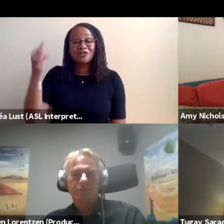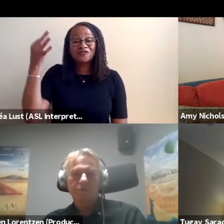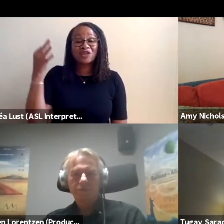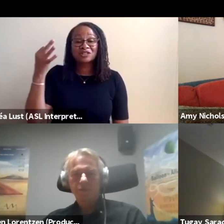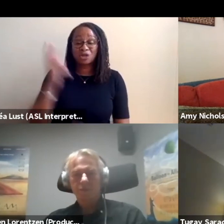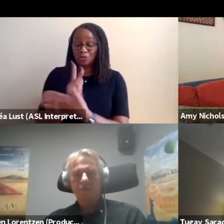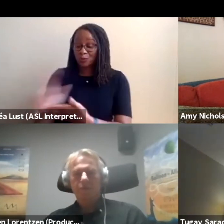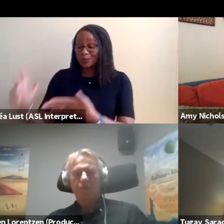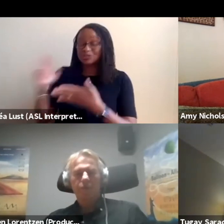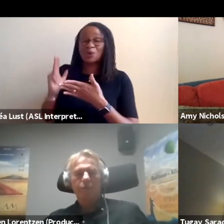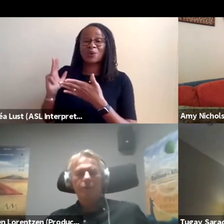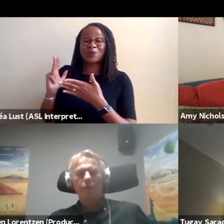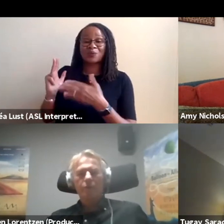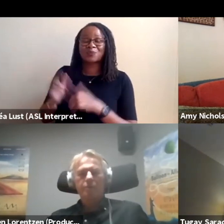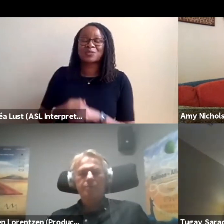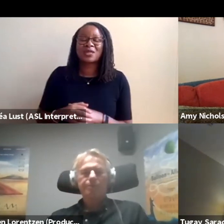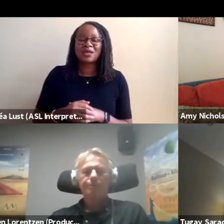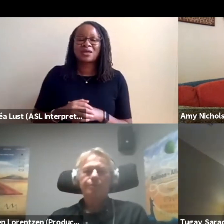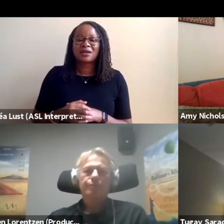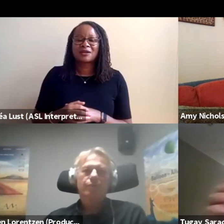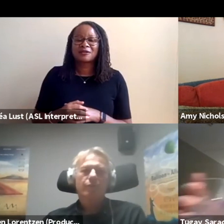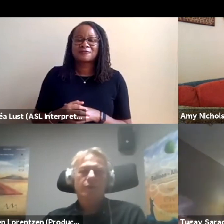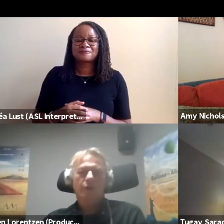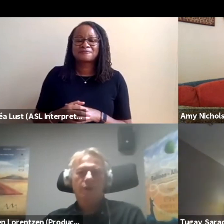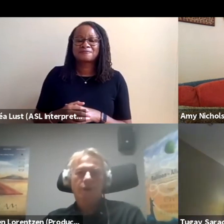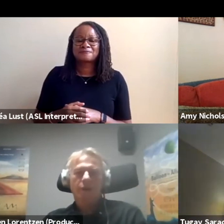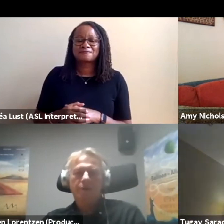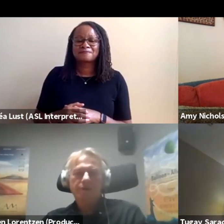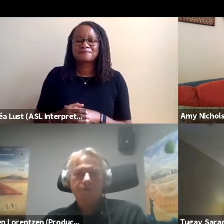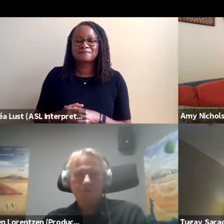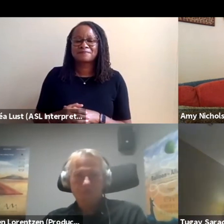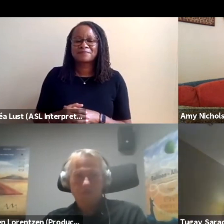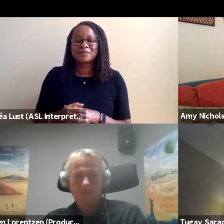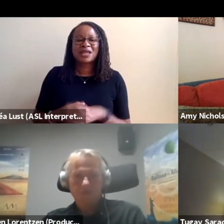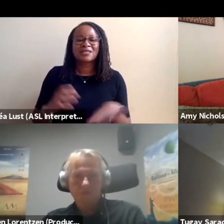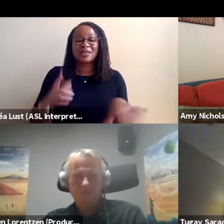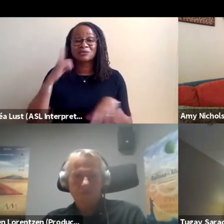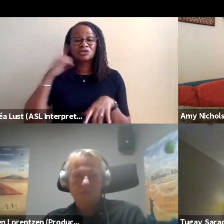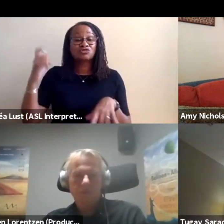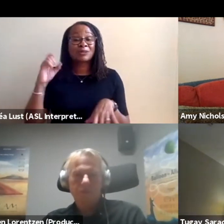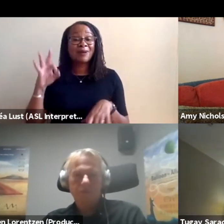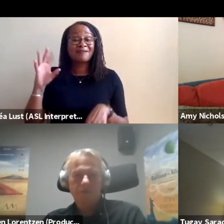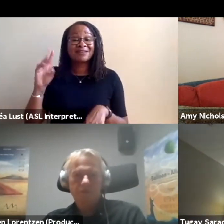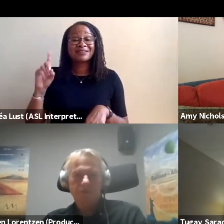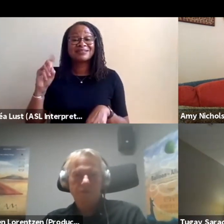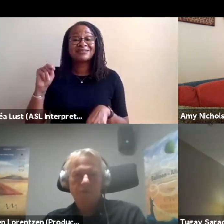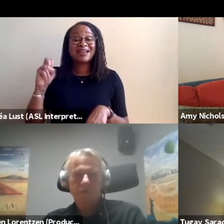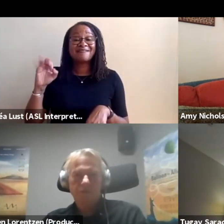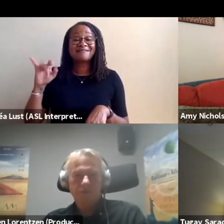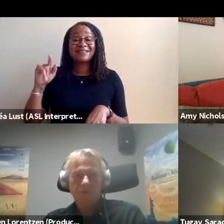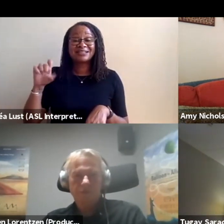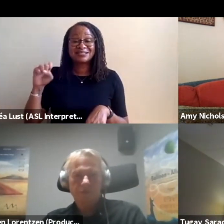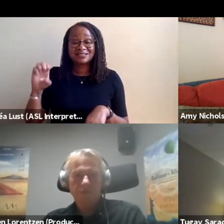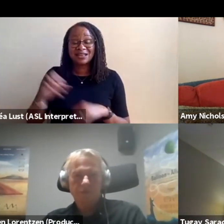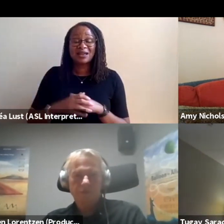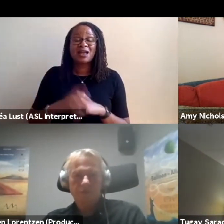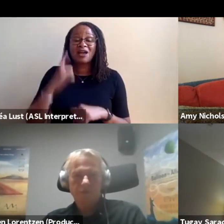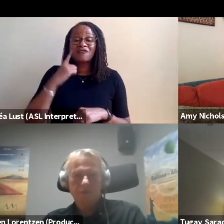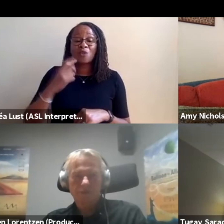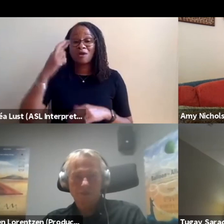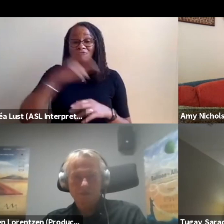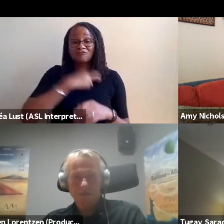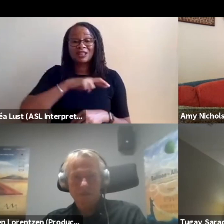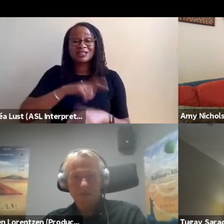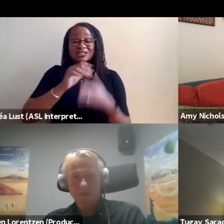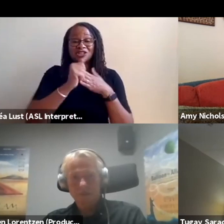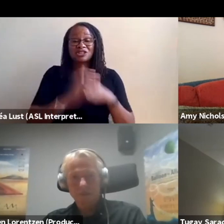ago? This is what was in the dream of Nefise, that 4 religious leaders